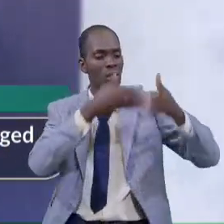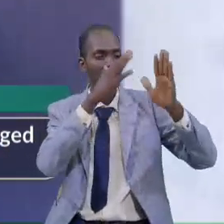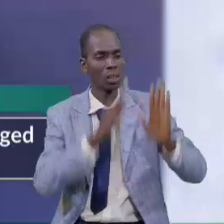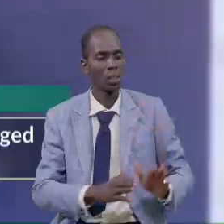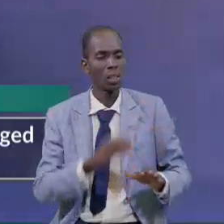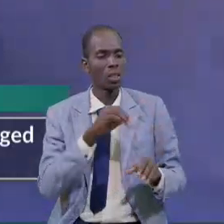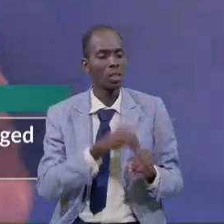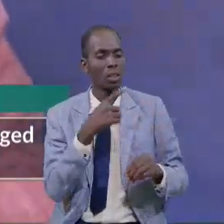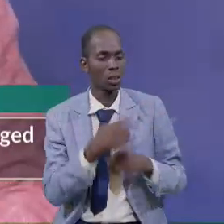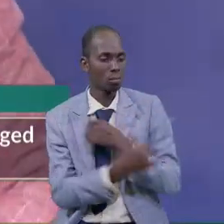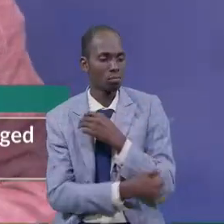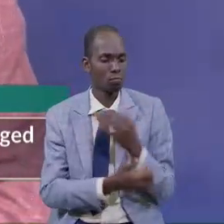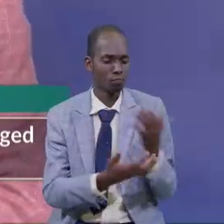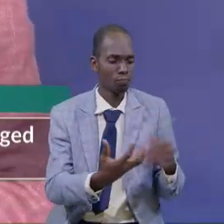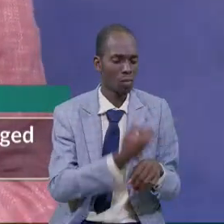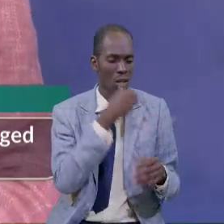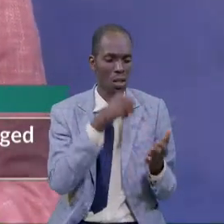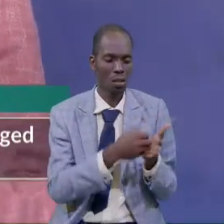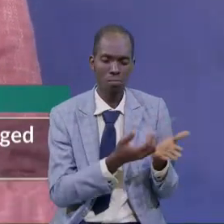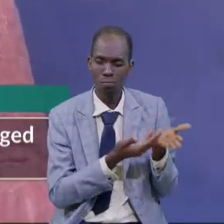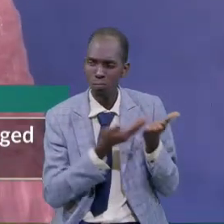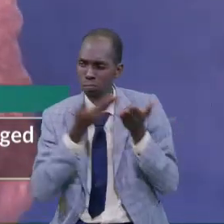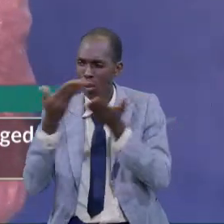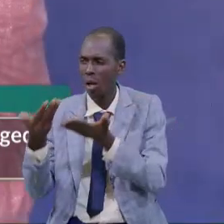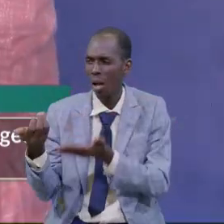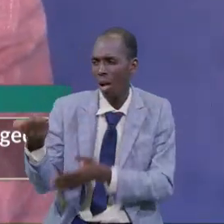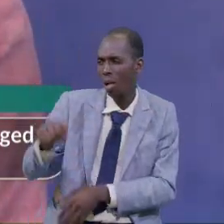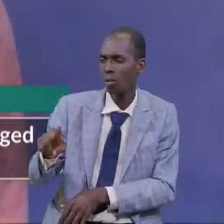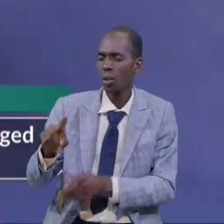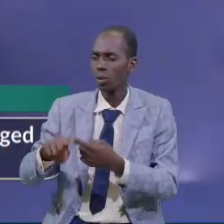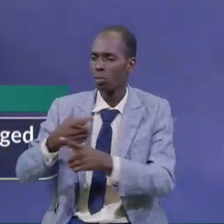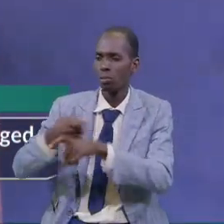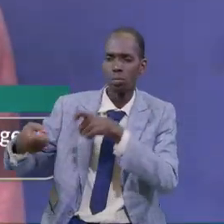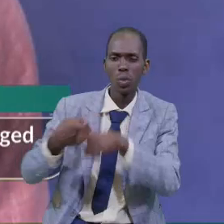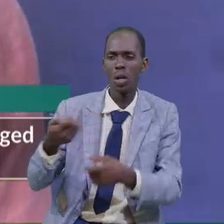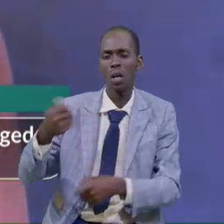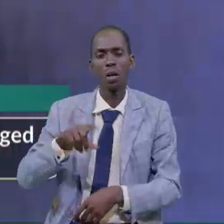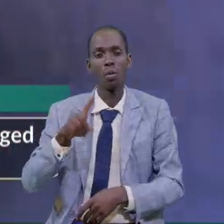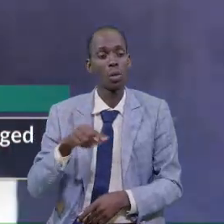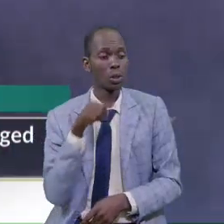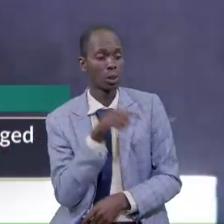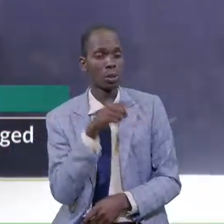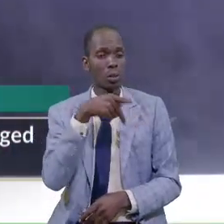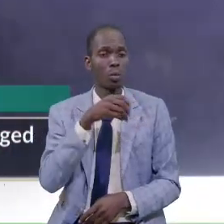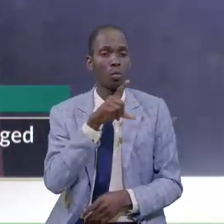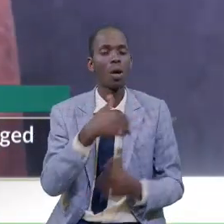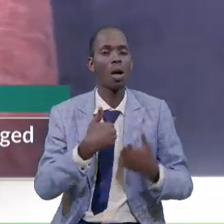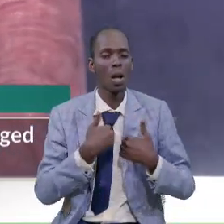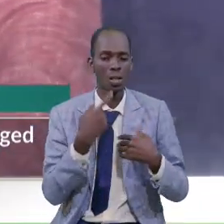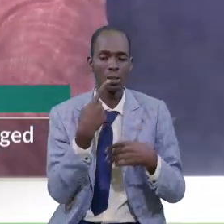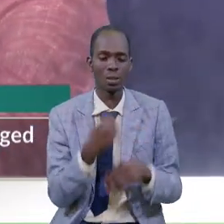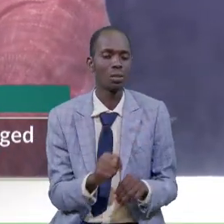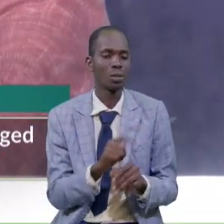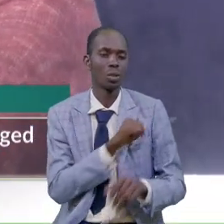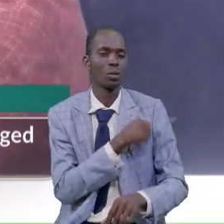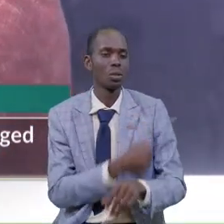go anywhere and persecute anyone. He had authority. He didn't have a good mind. He didn't